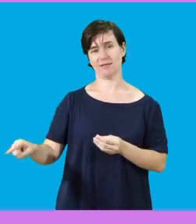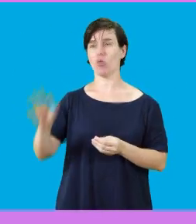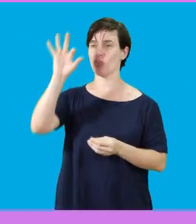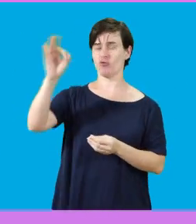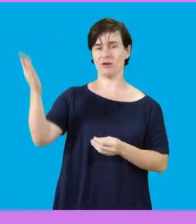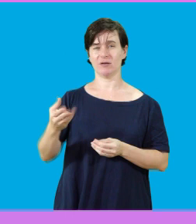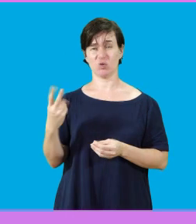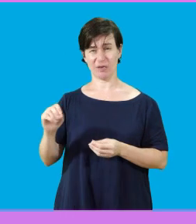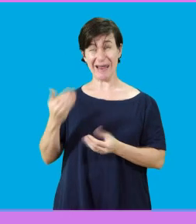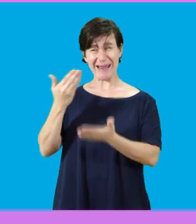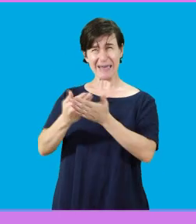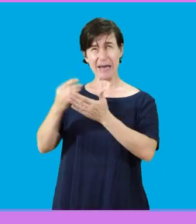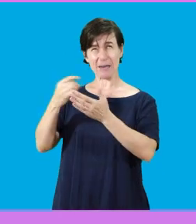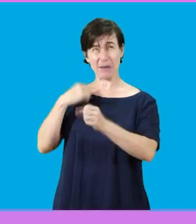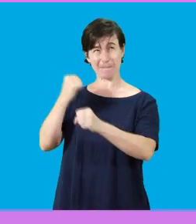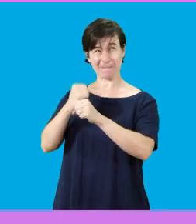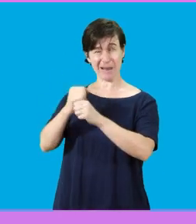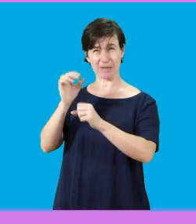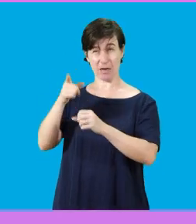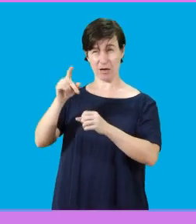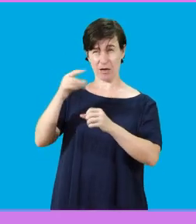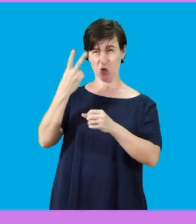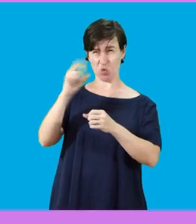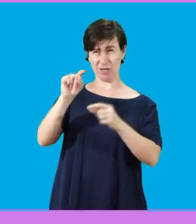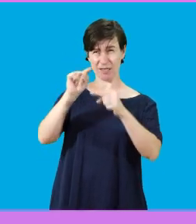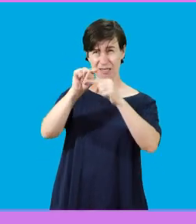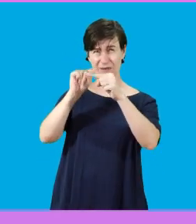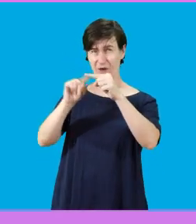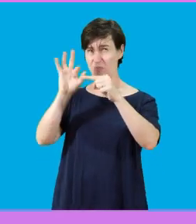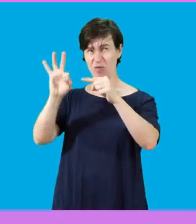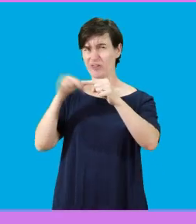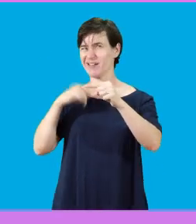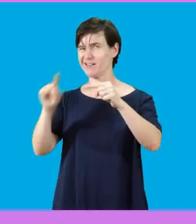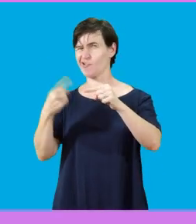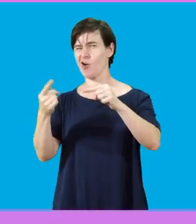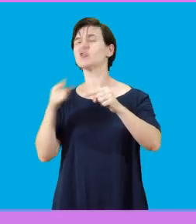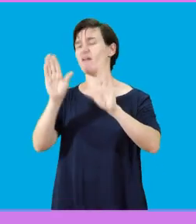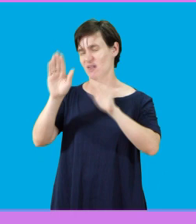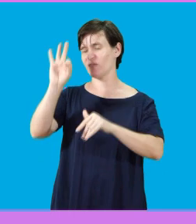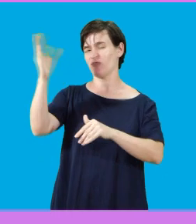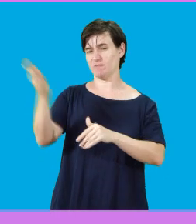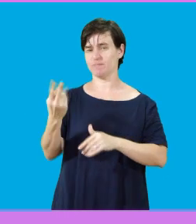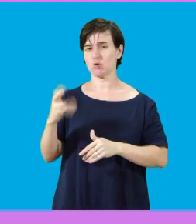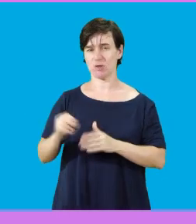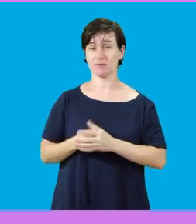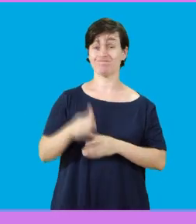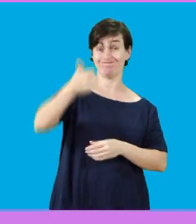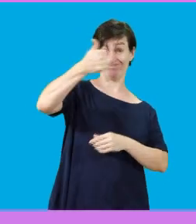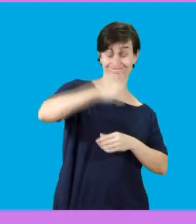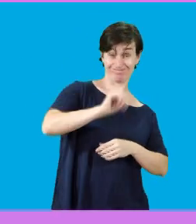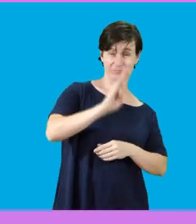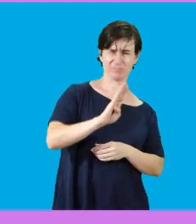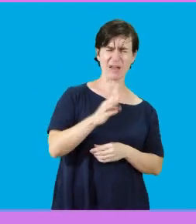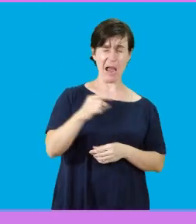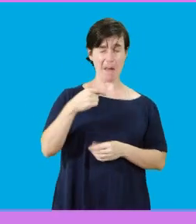So 3 over 20 cannot be simplified. So this is how we write that probability. Then determine the probability of choosing